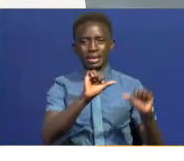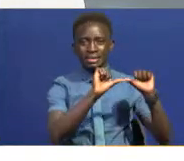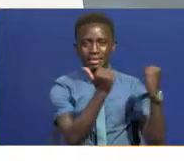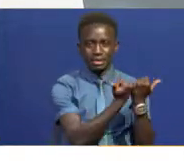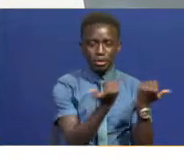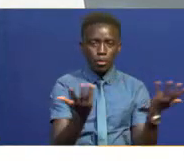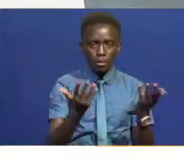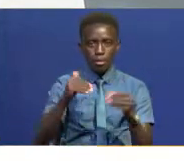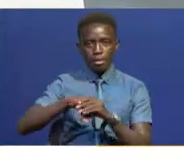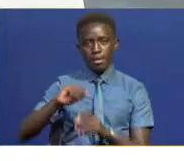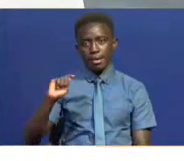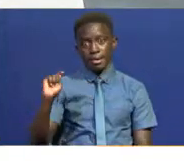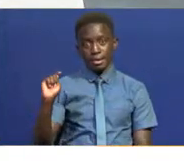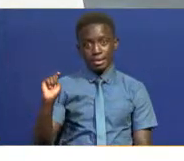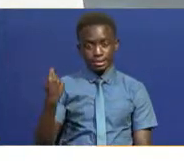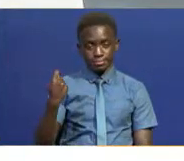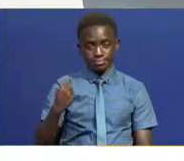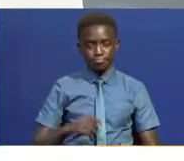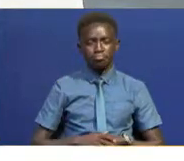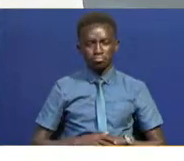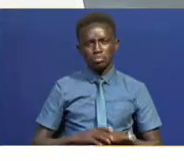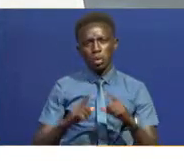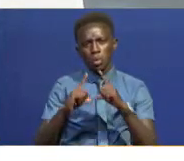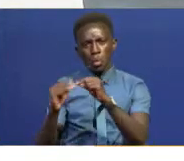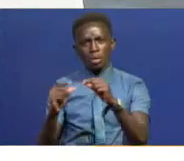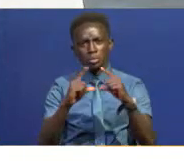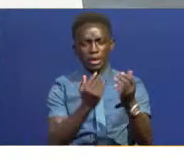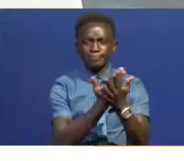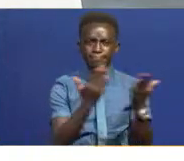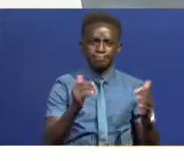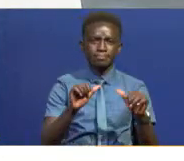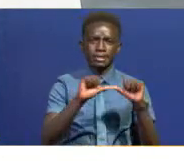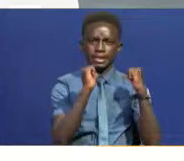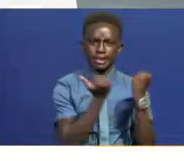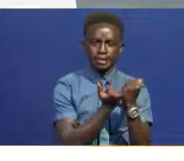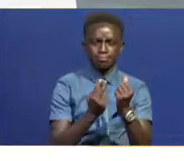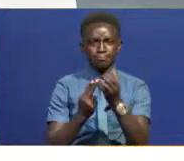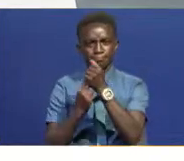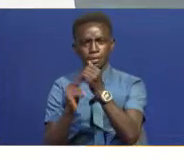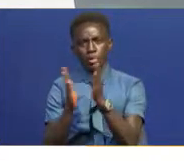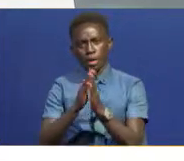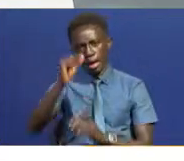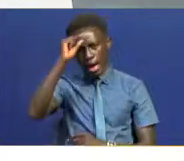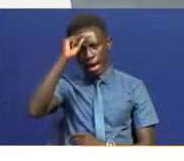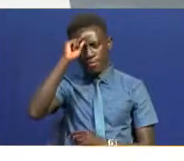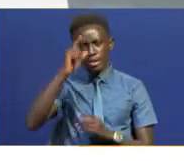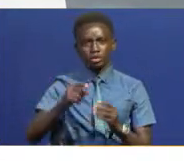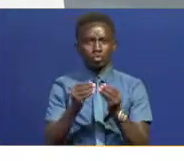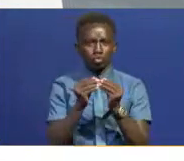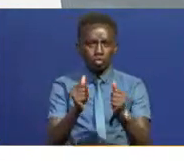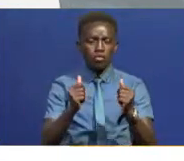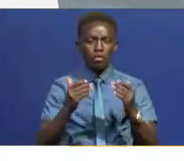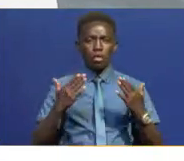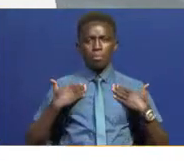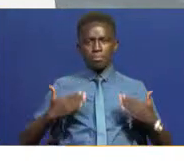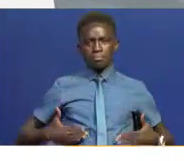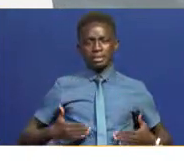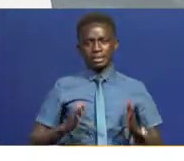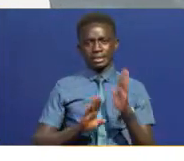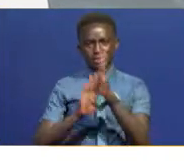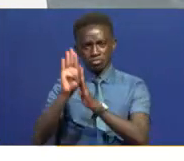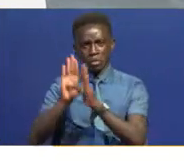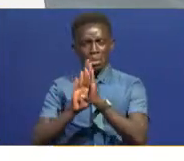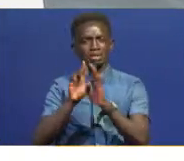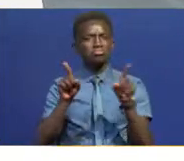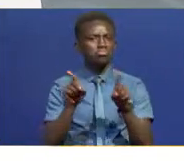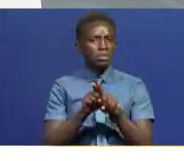Kenya, rallied the agencies to partner with government in addressing human development while at the same time addressing human